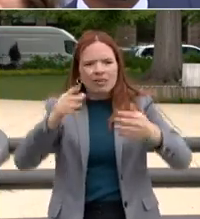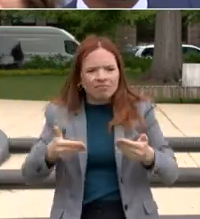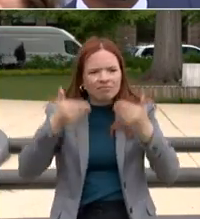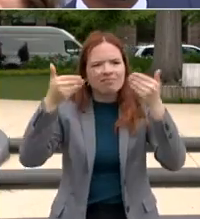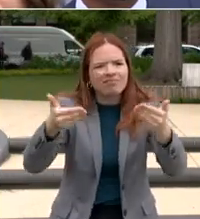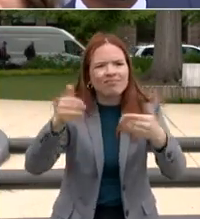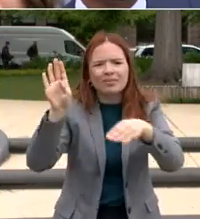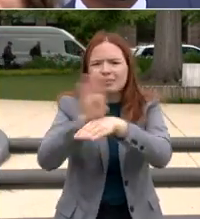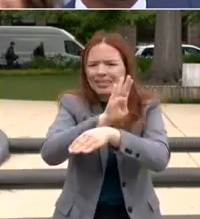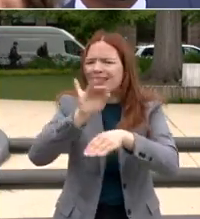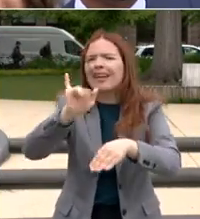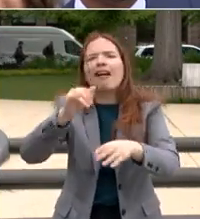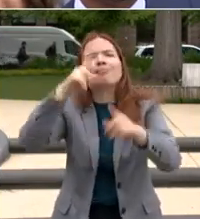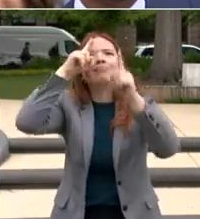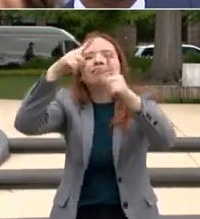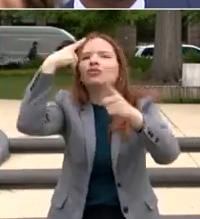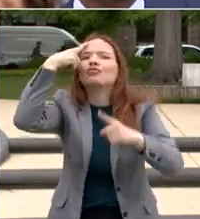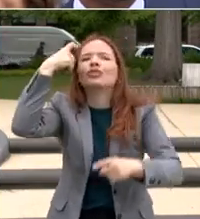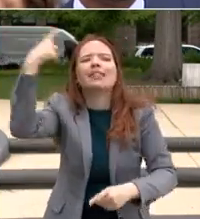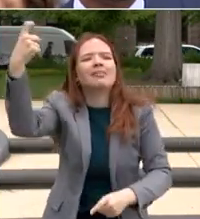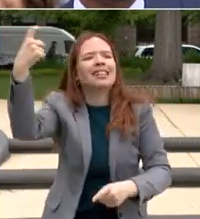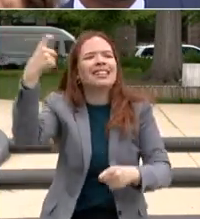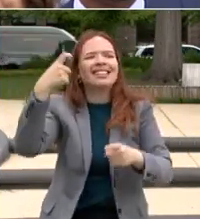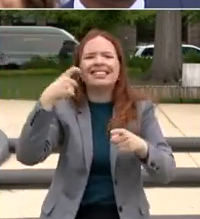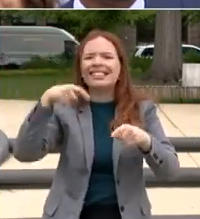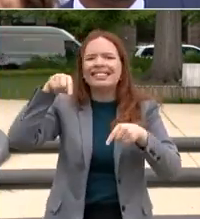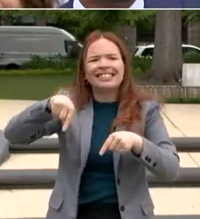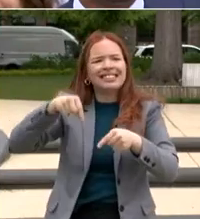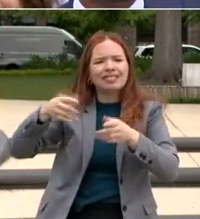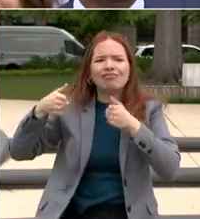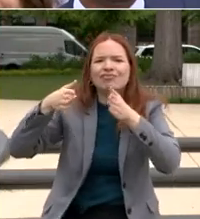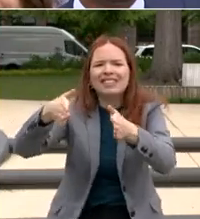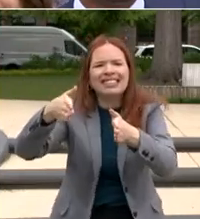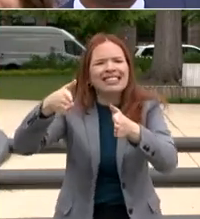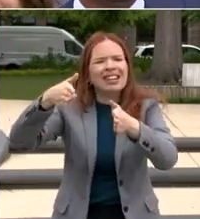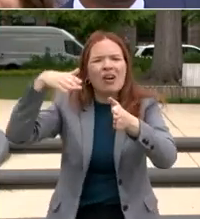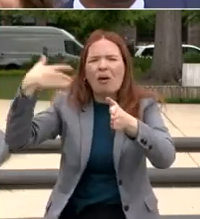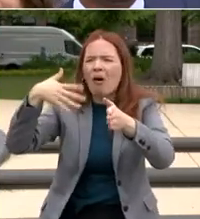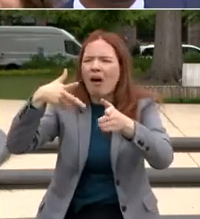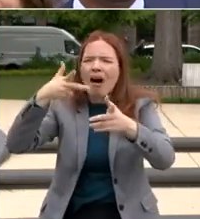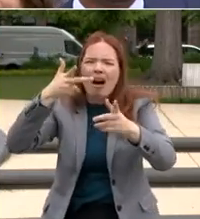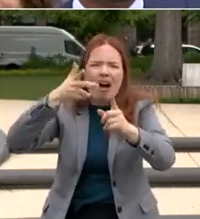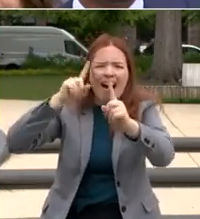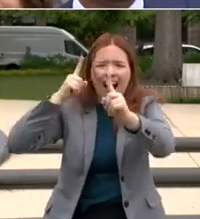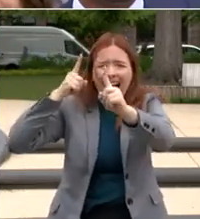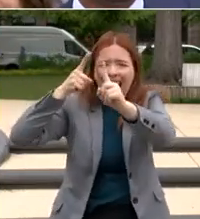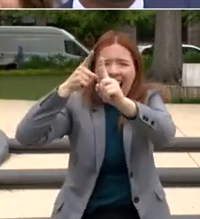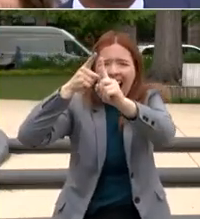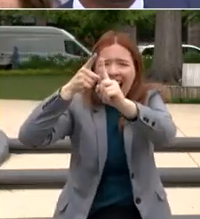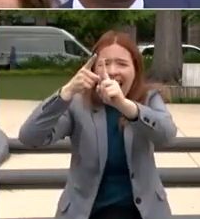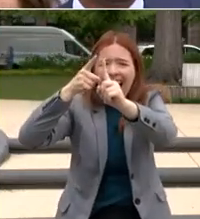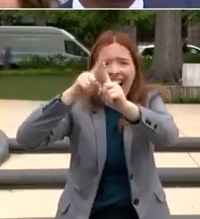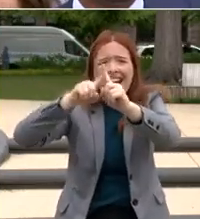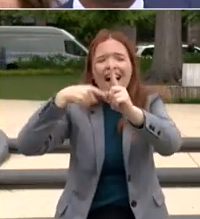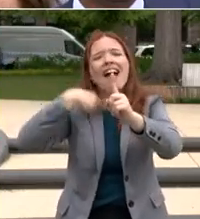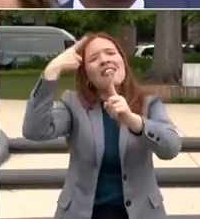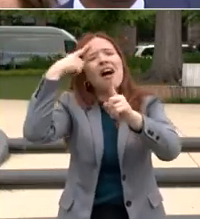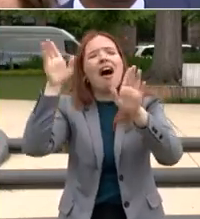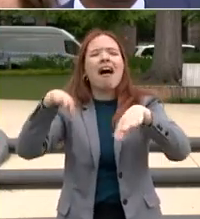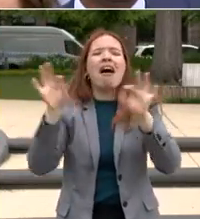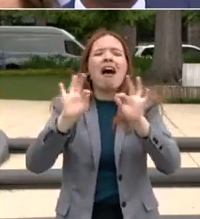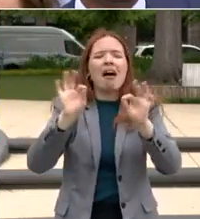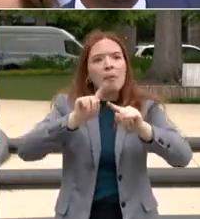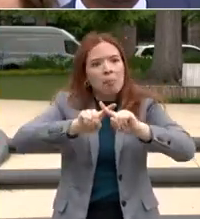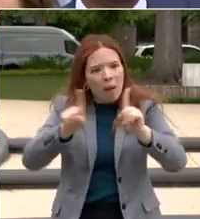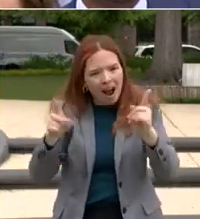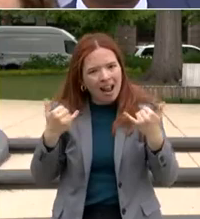Street that was out of reach for myself and other micro businesses, but now K Street has become my